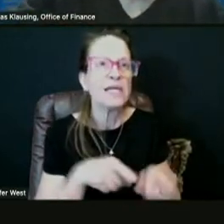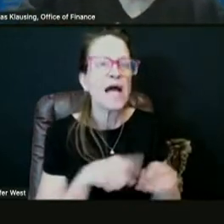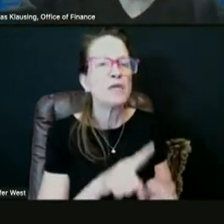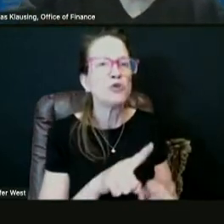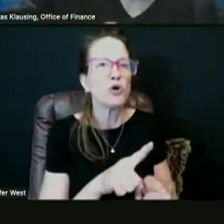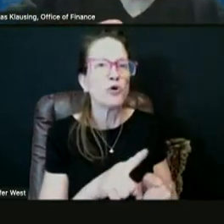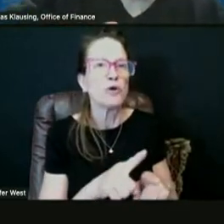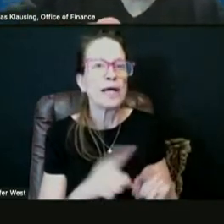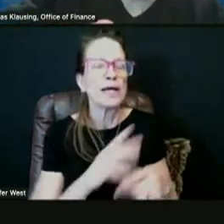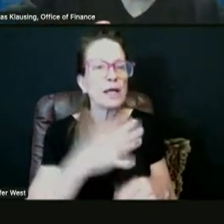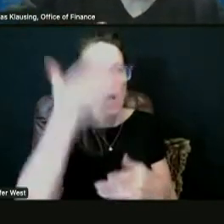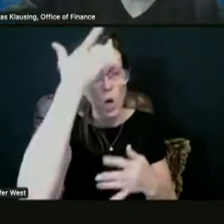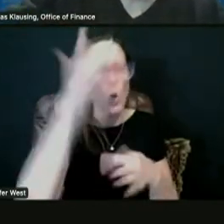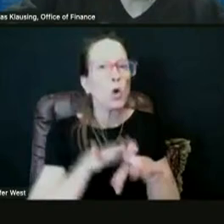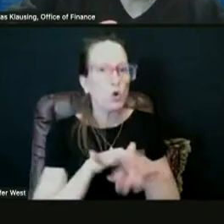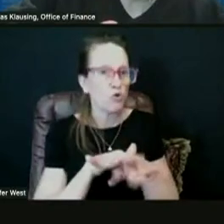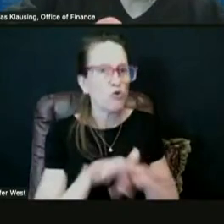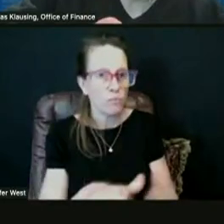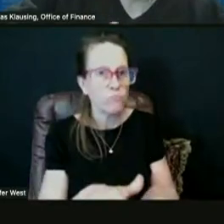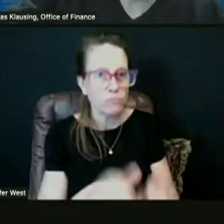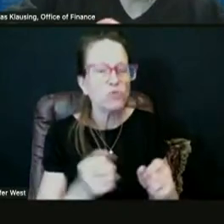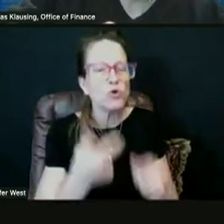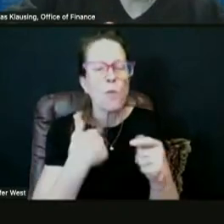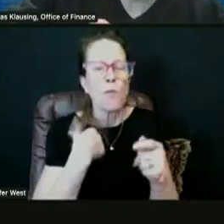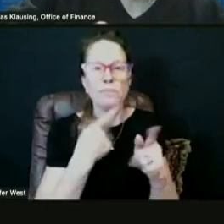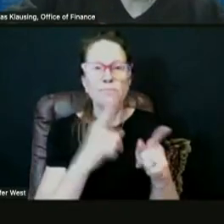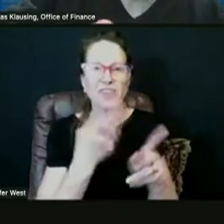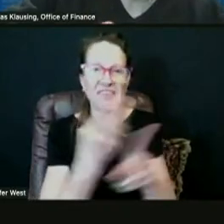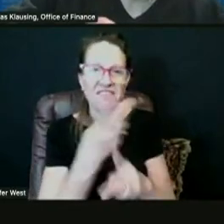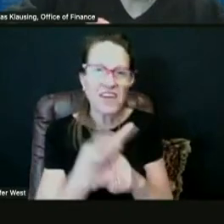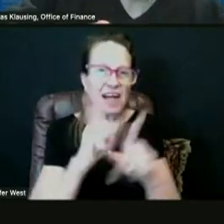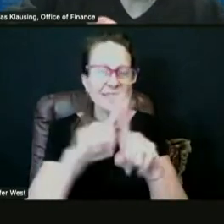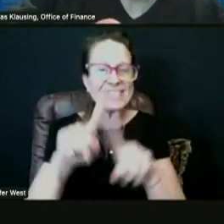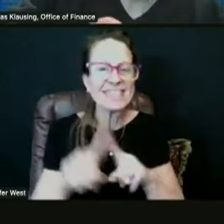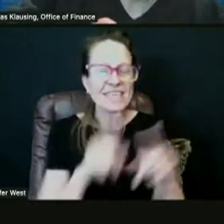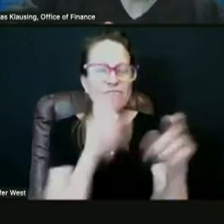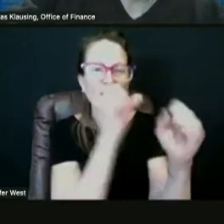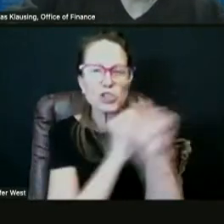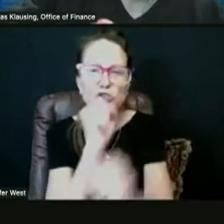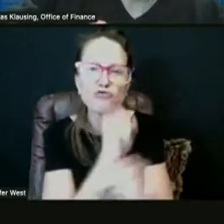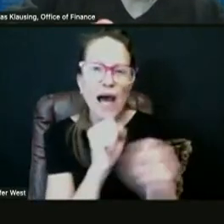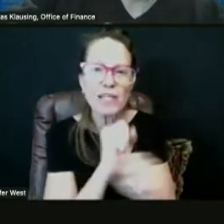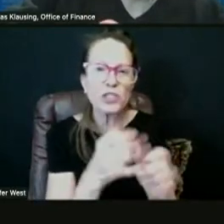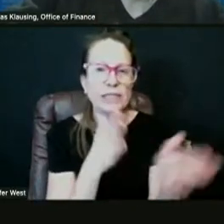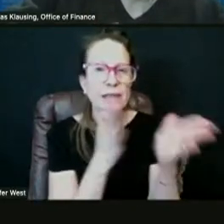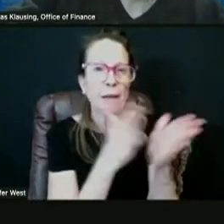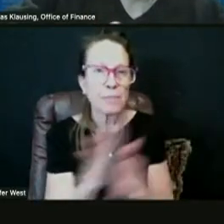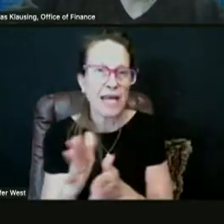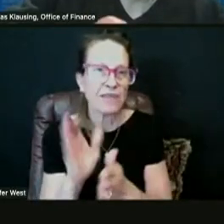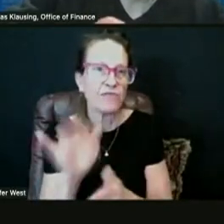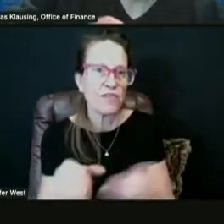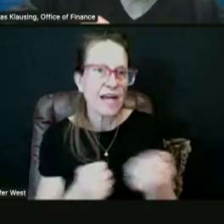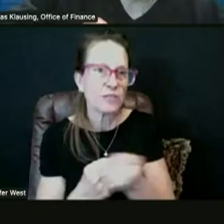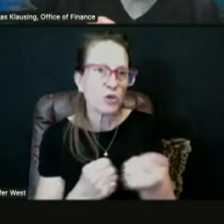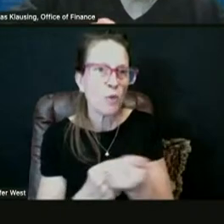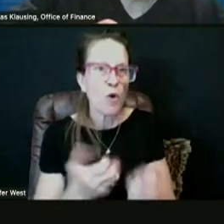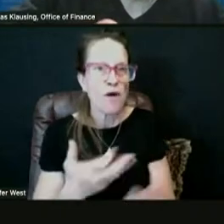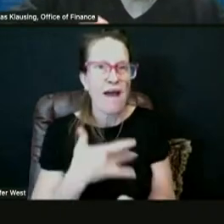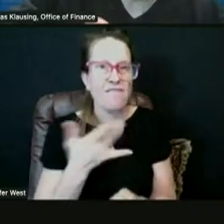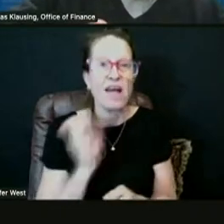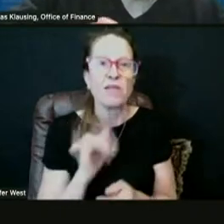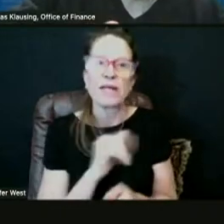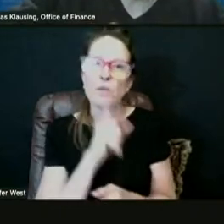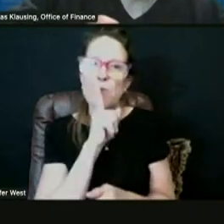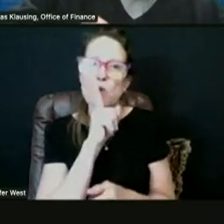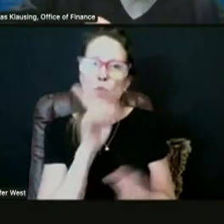COVID-19, you know, we've come up with different ways to plan for that support. I feel like it's going to be really important for